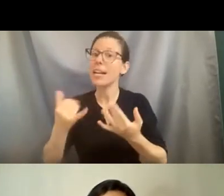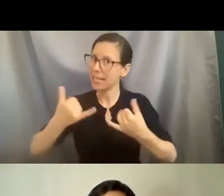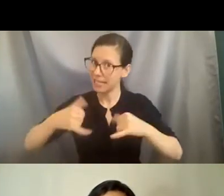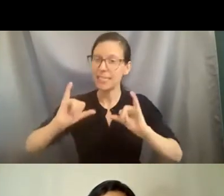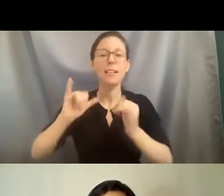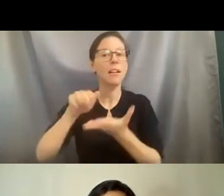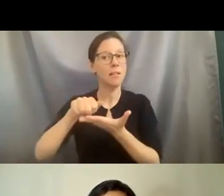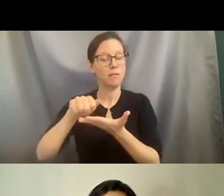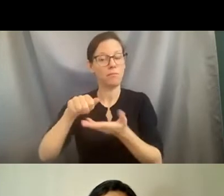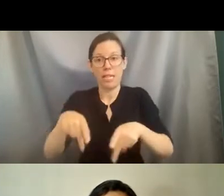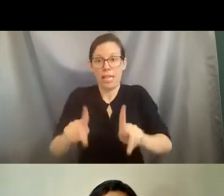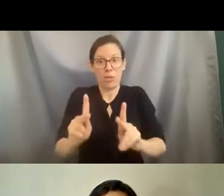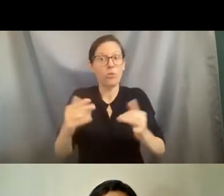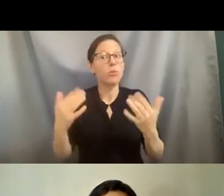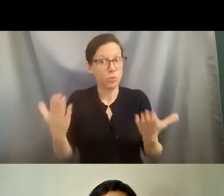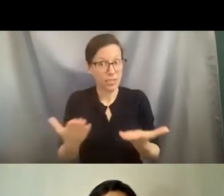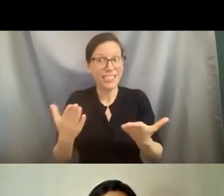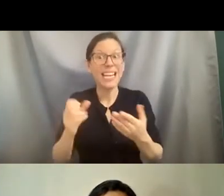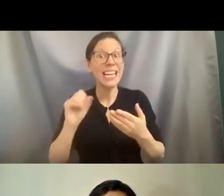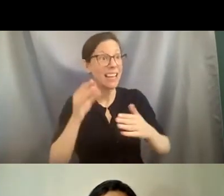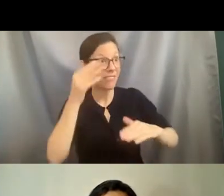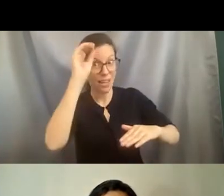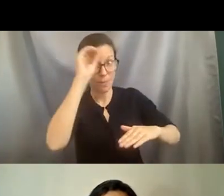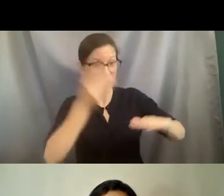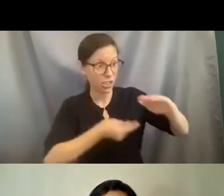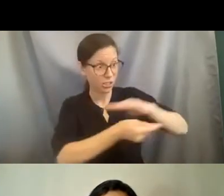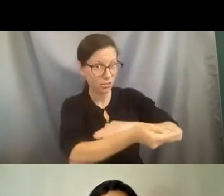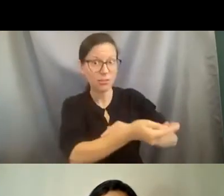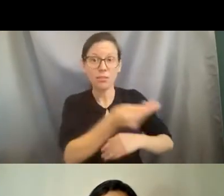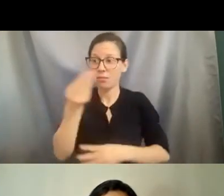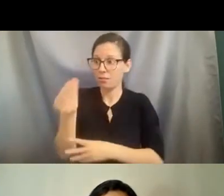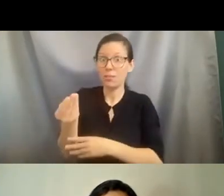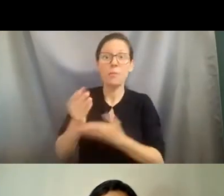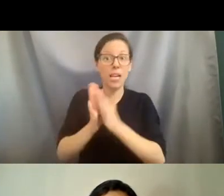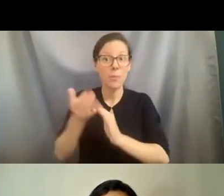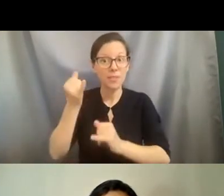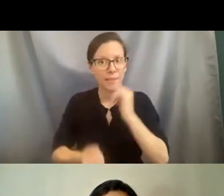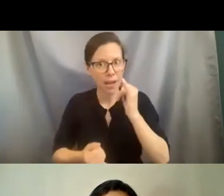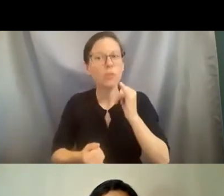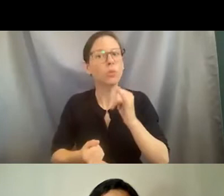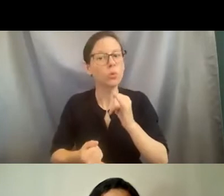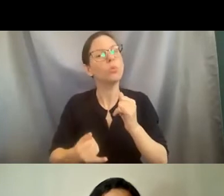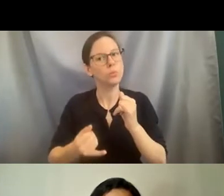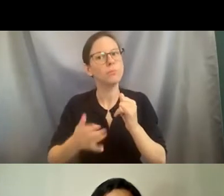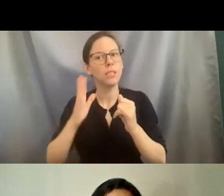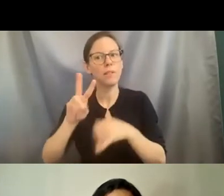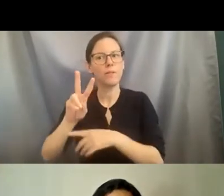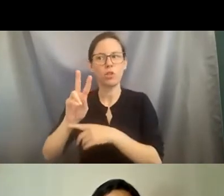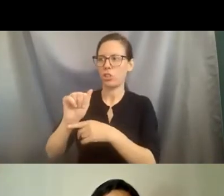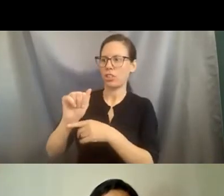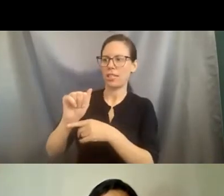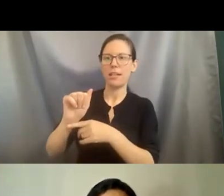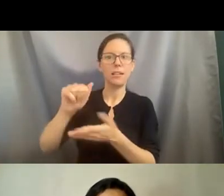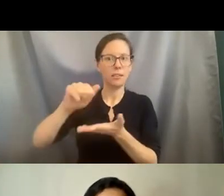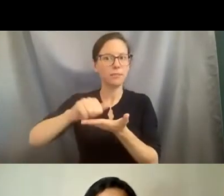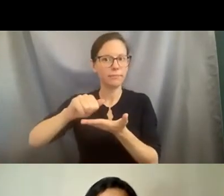leaked becomes final, abortion will continue to be legal. And because of the work that we did in the General Assembly, shout